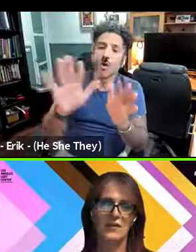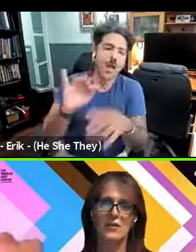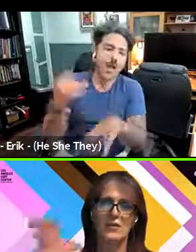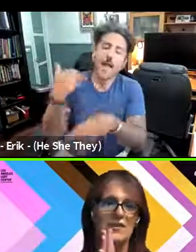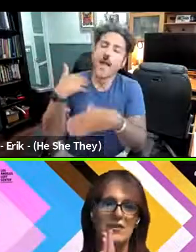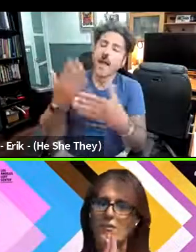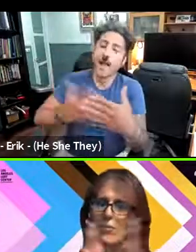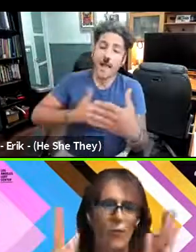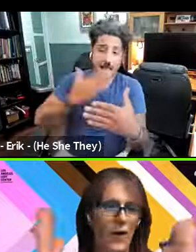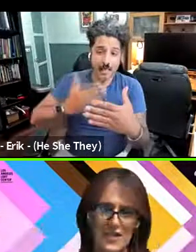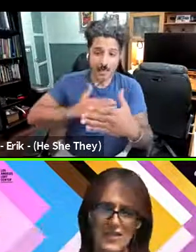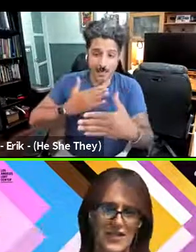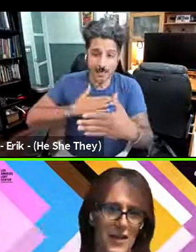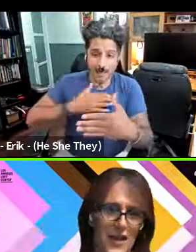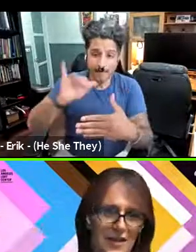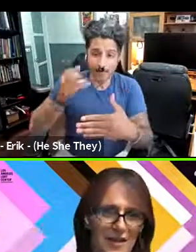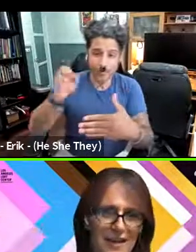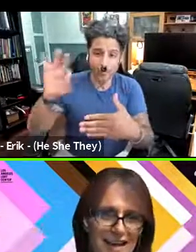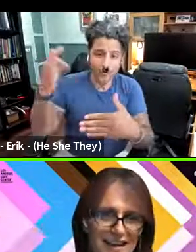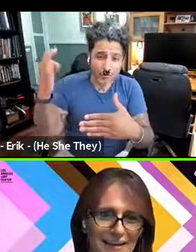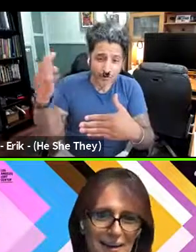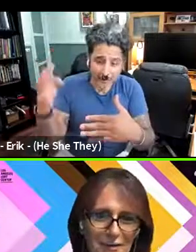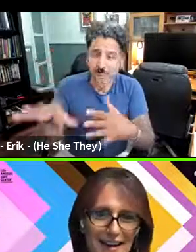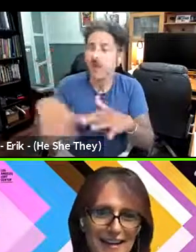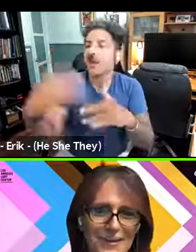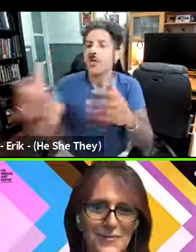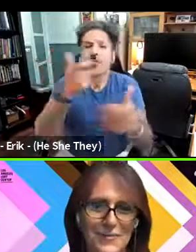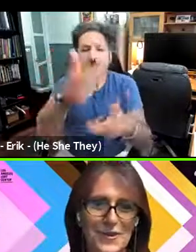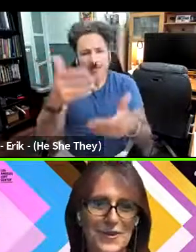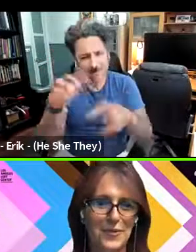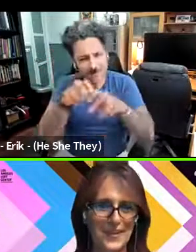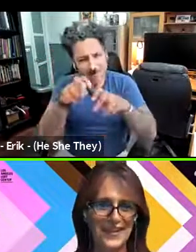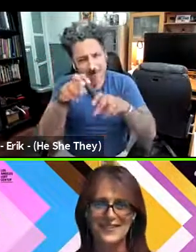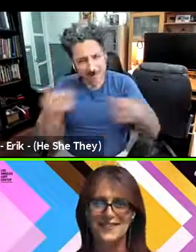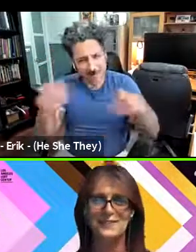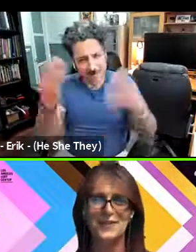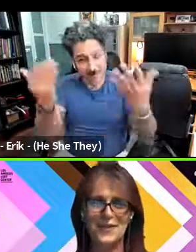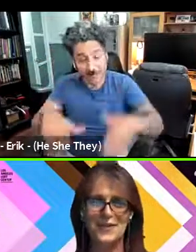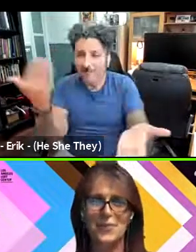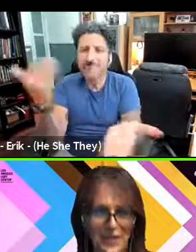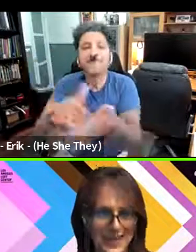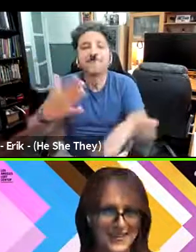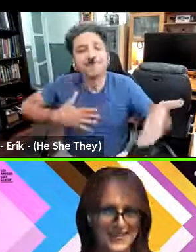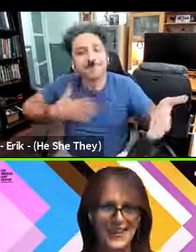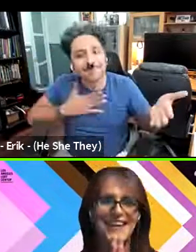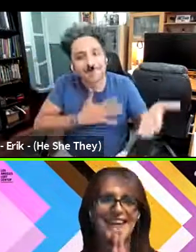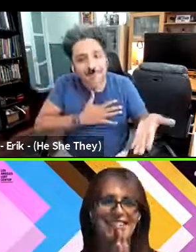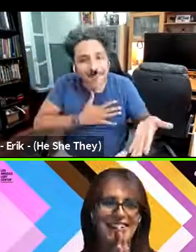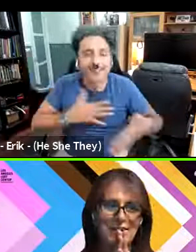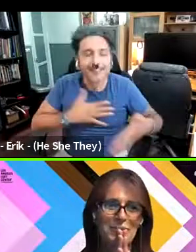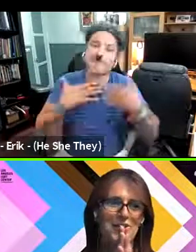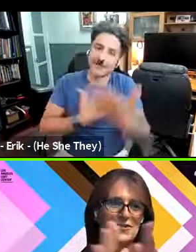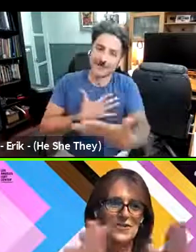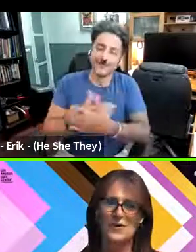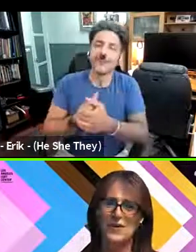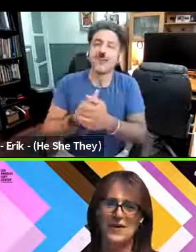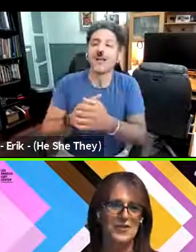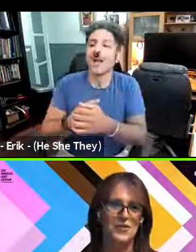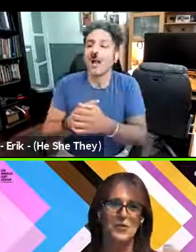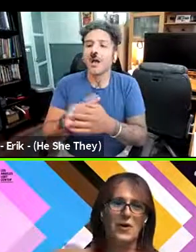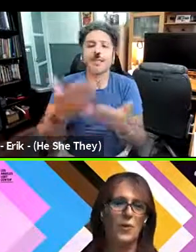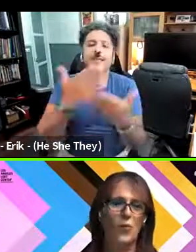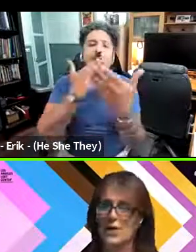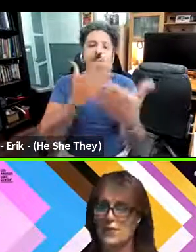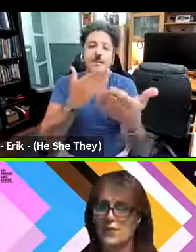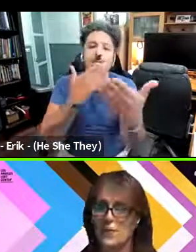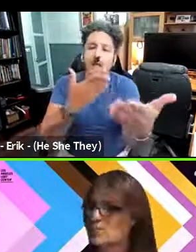Juneteenth. Watch this panel again, all right? Will you please? Will you please? Thank you all so much.